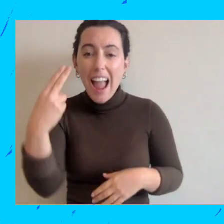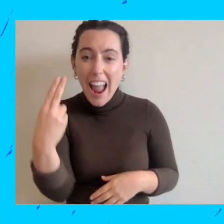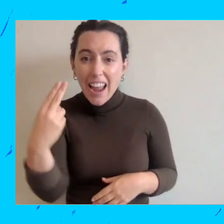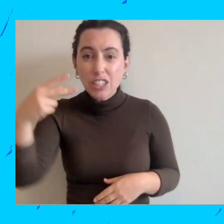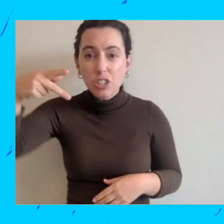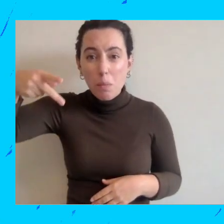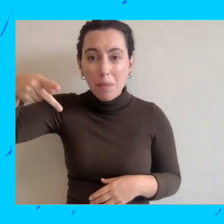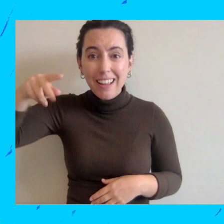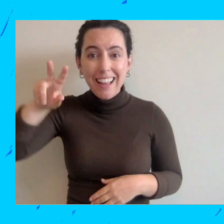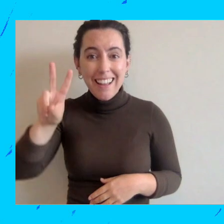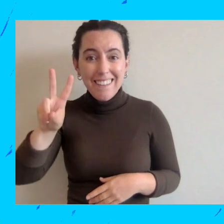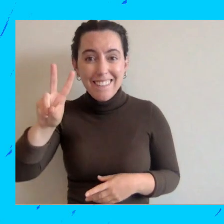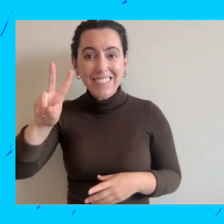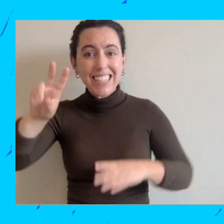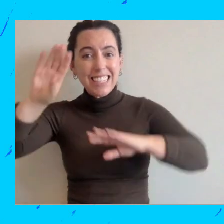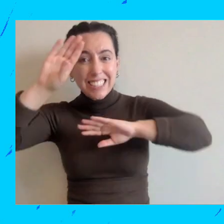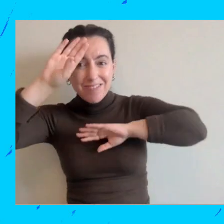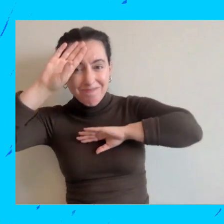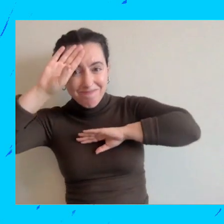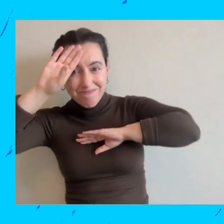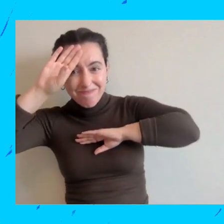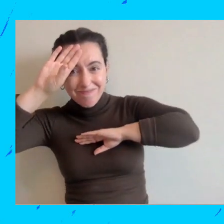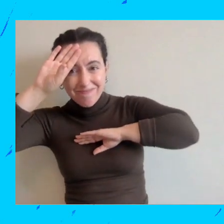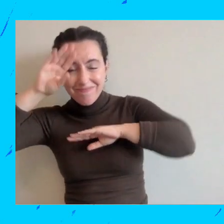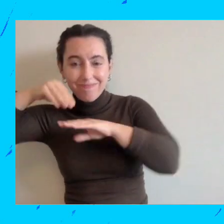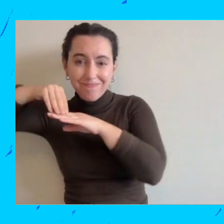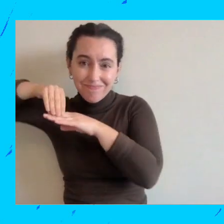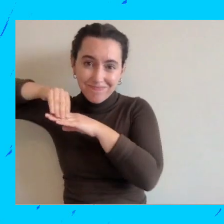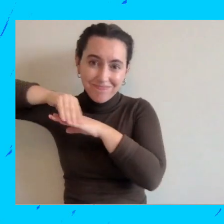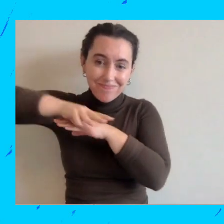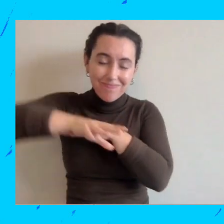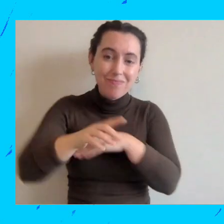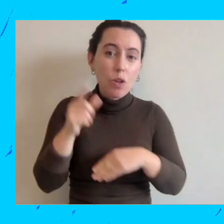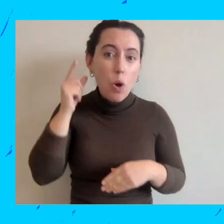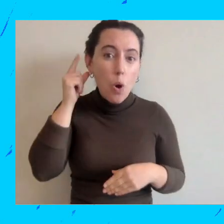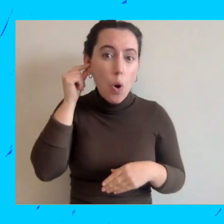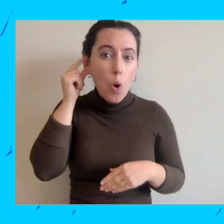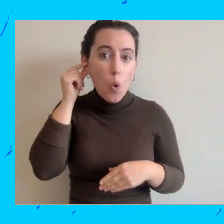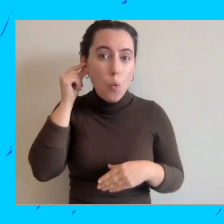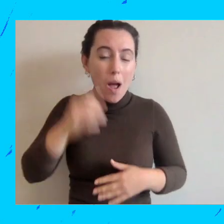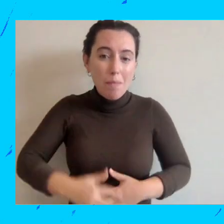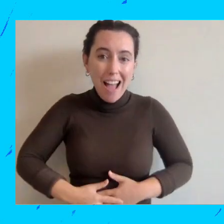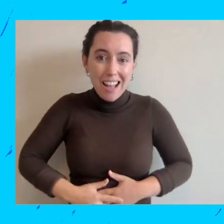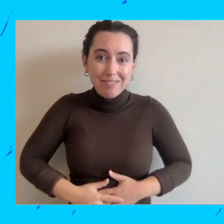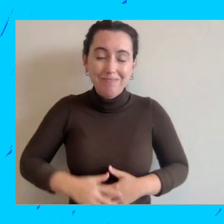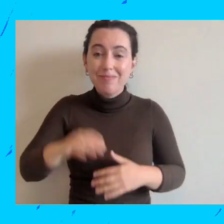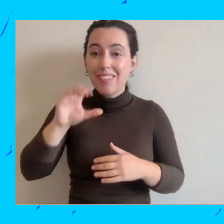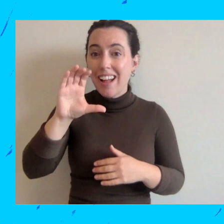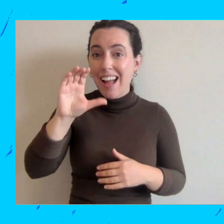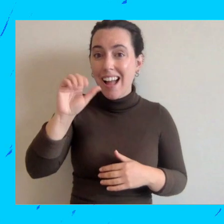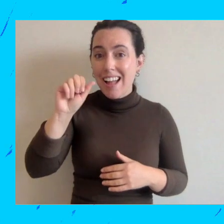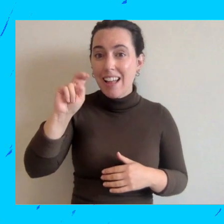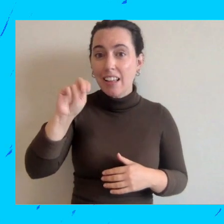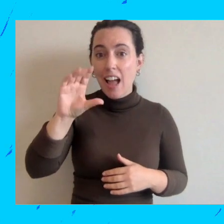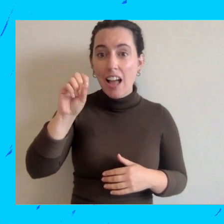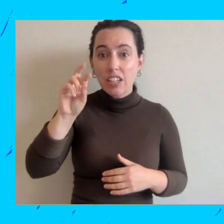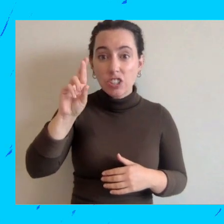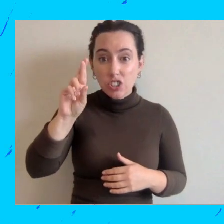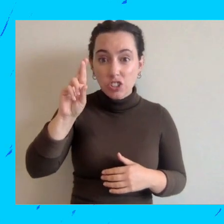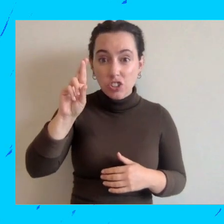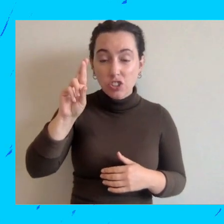that leads to cervical cancer among women, but also cancers among men, including head and neck